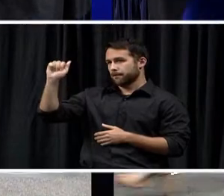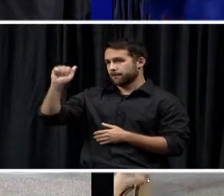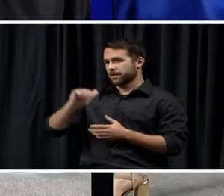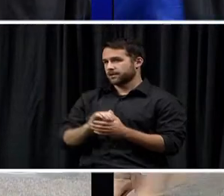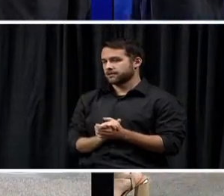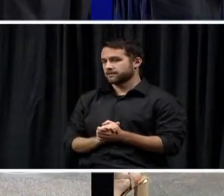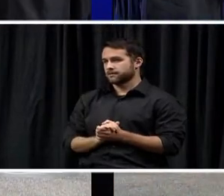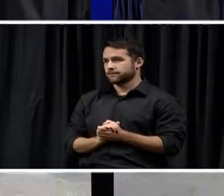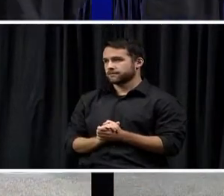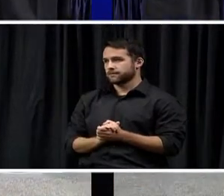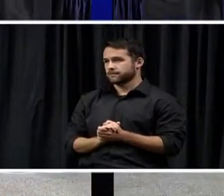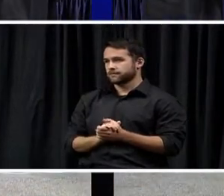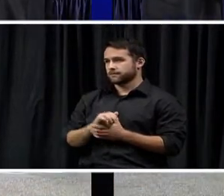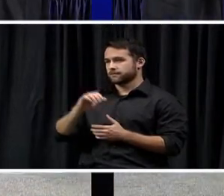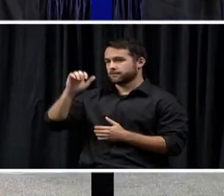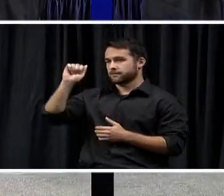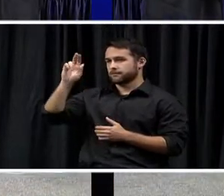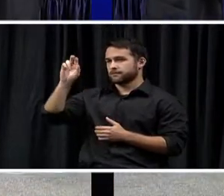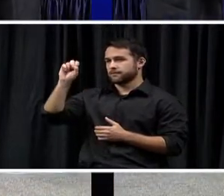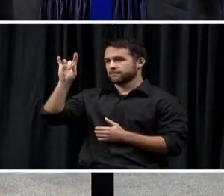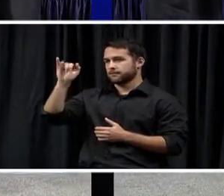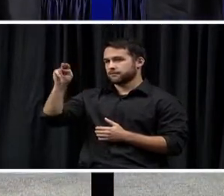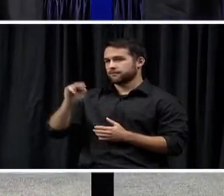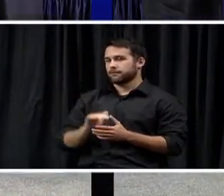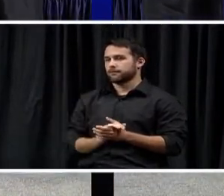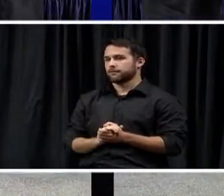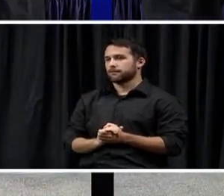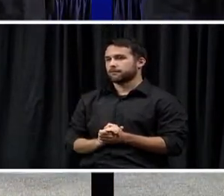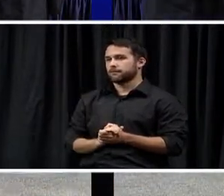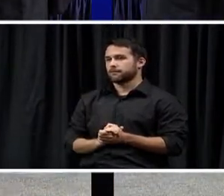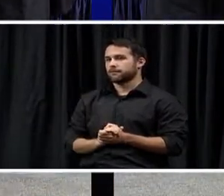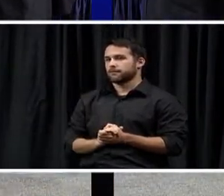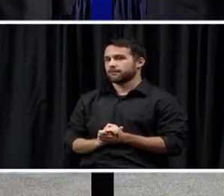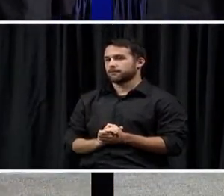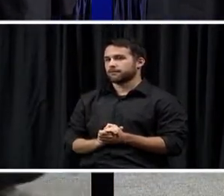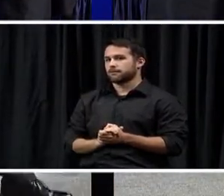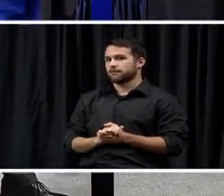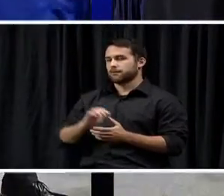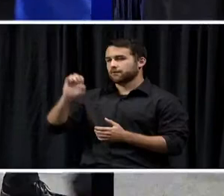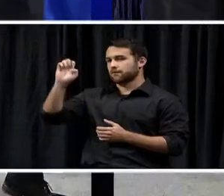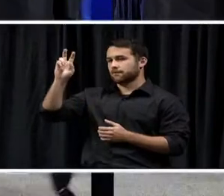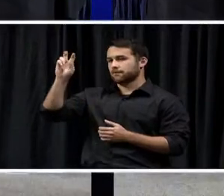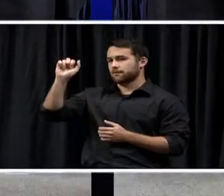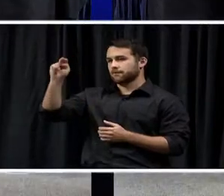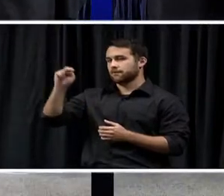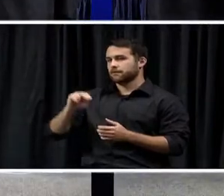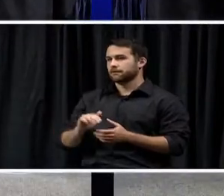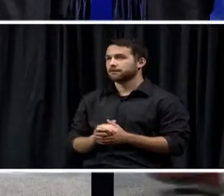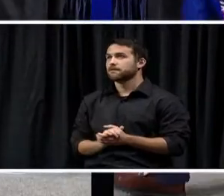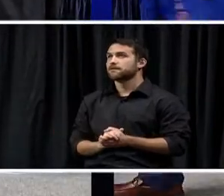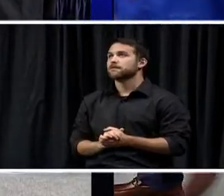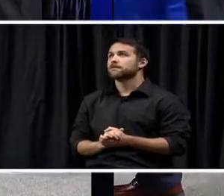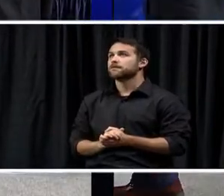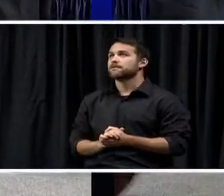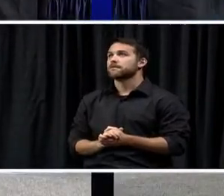Martinez. Austin Allen McAllister. Evan Robert